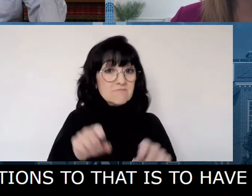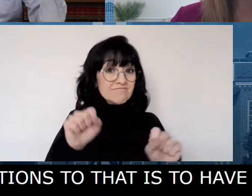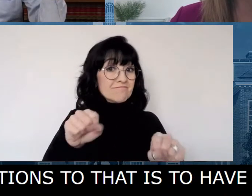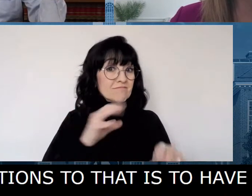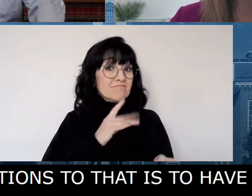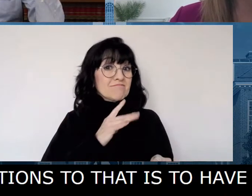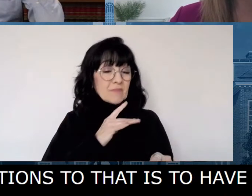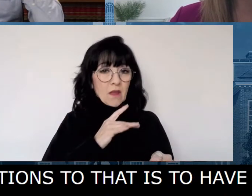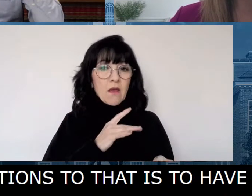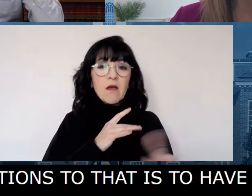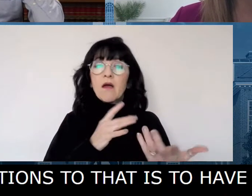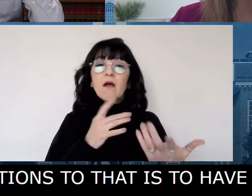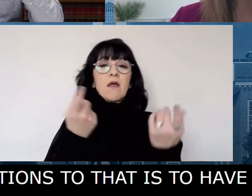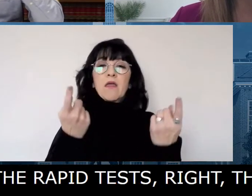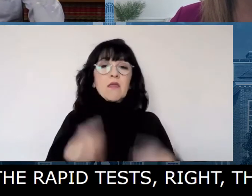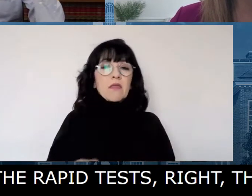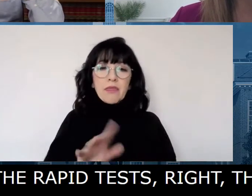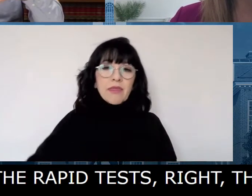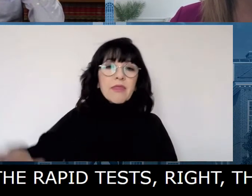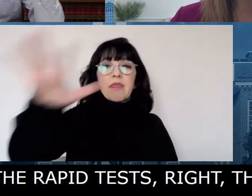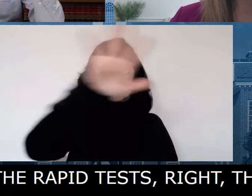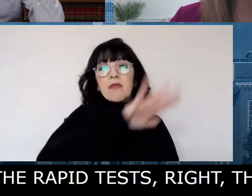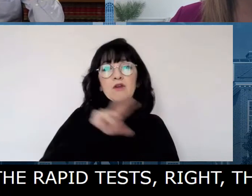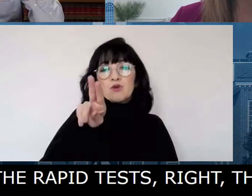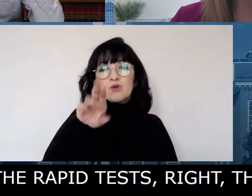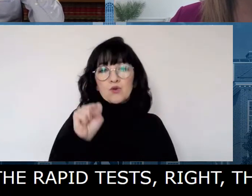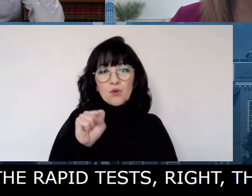those tests because then you can get